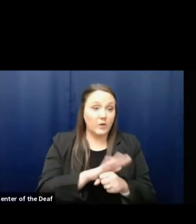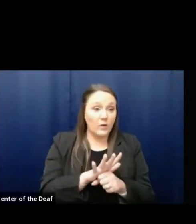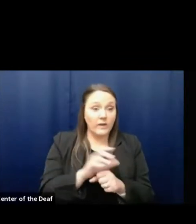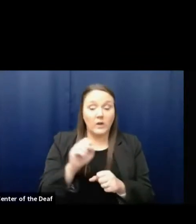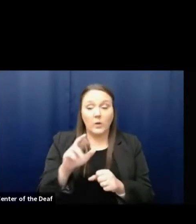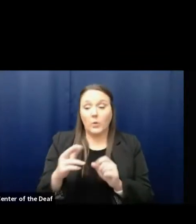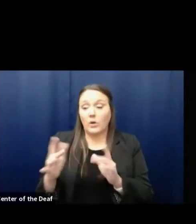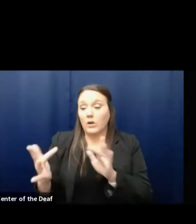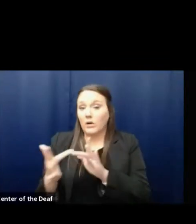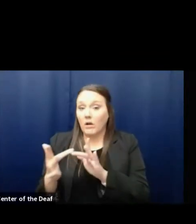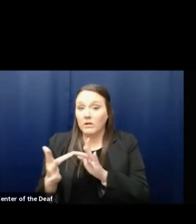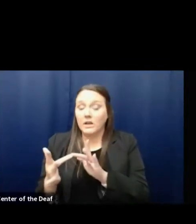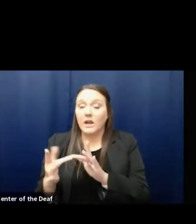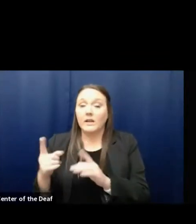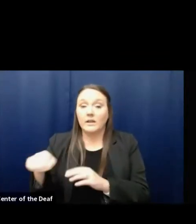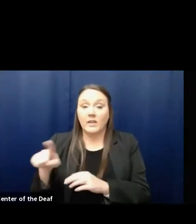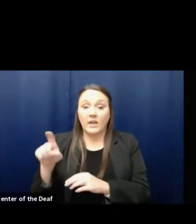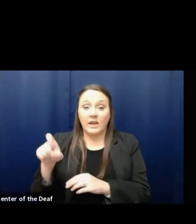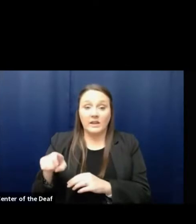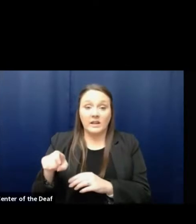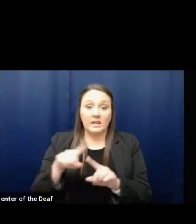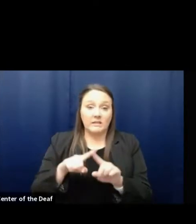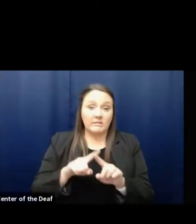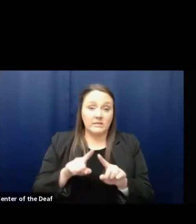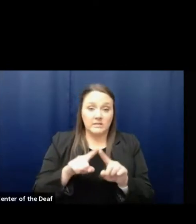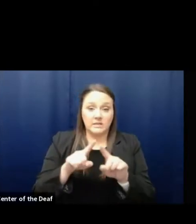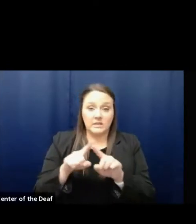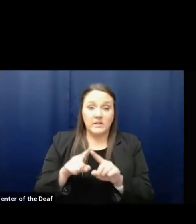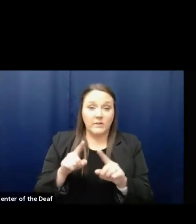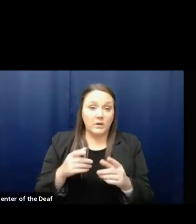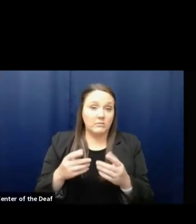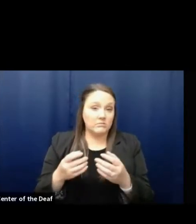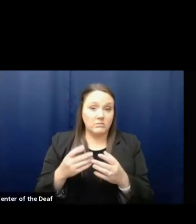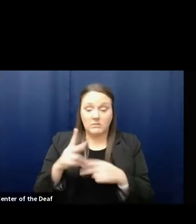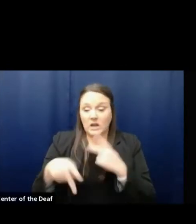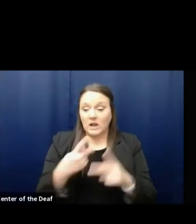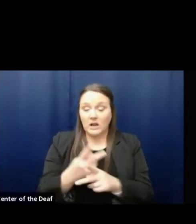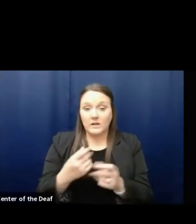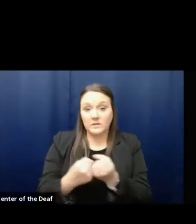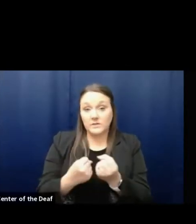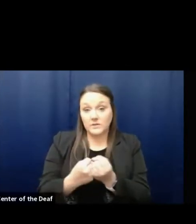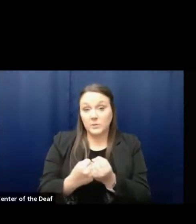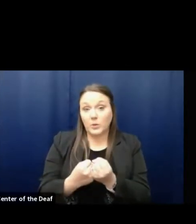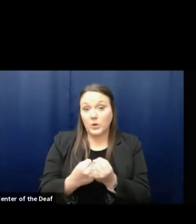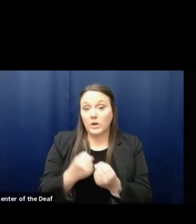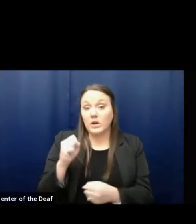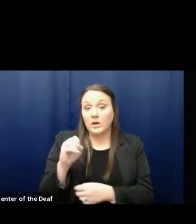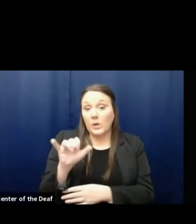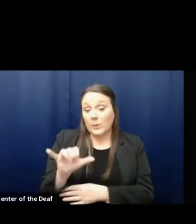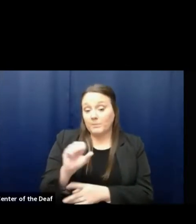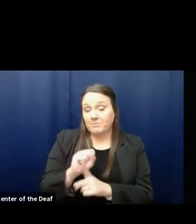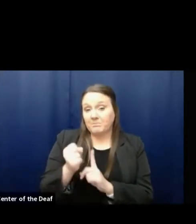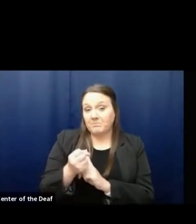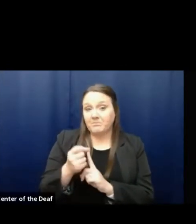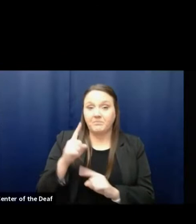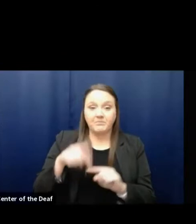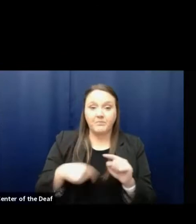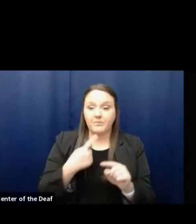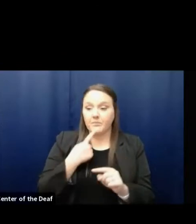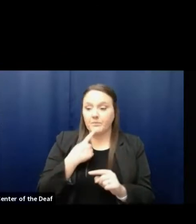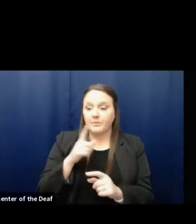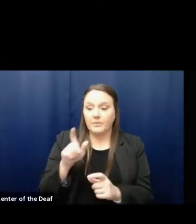case and need various methods of support. And so in those instances, I can't say for certain that we've reached out to